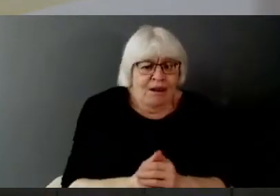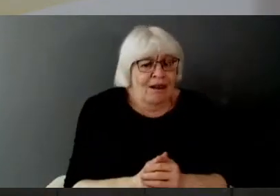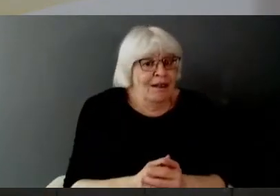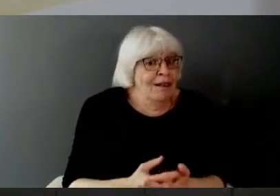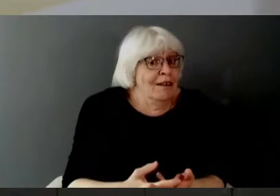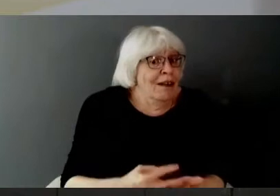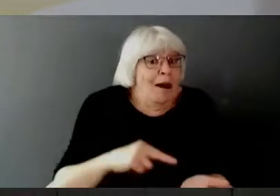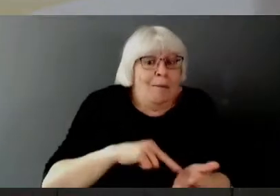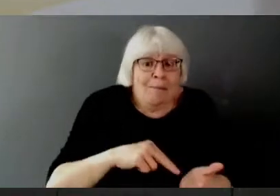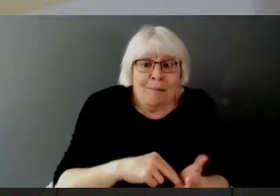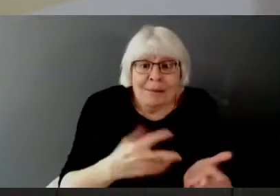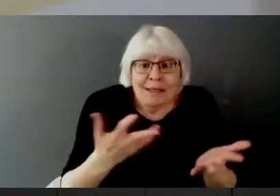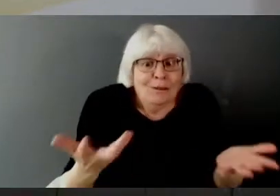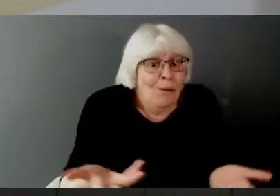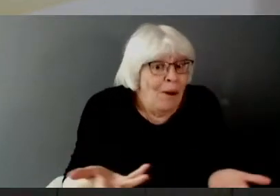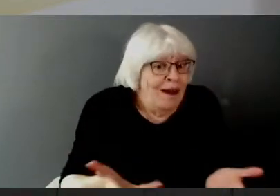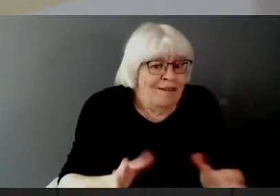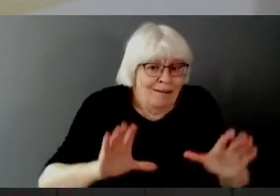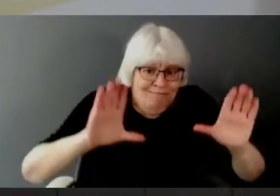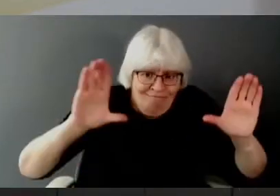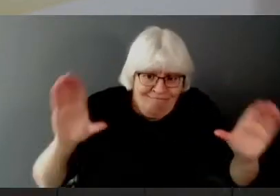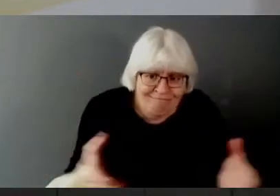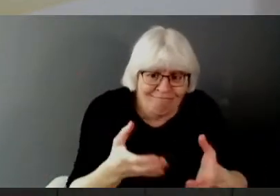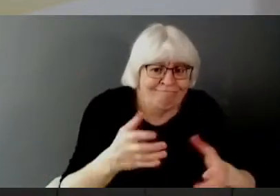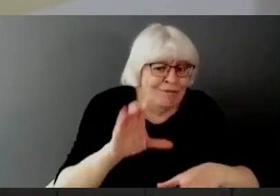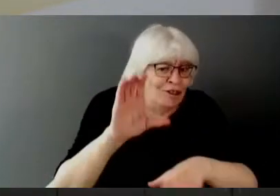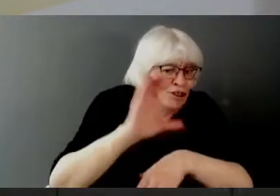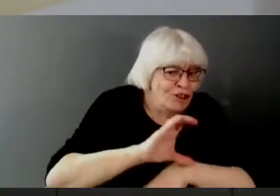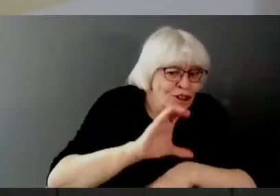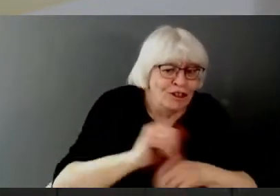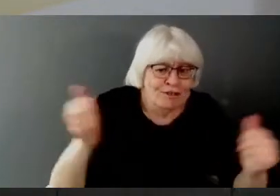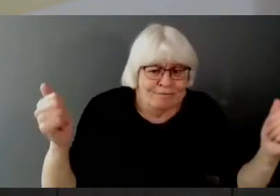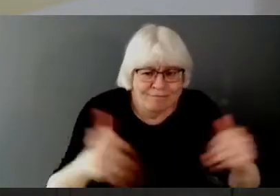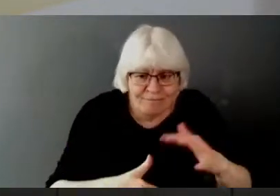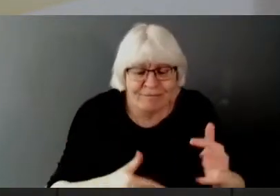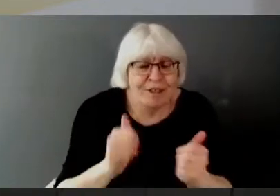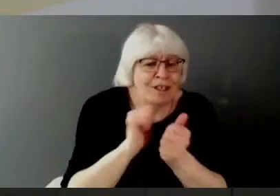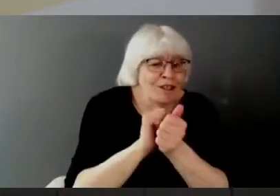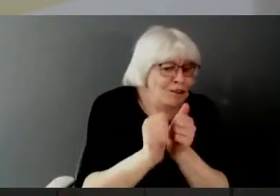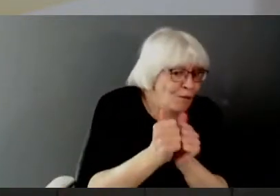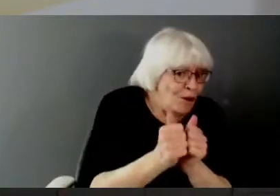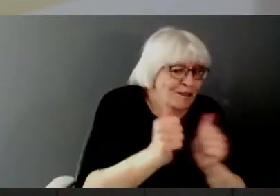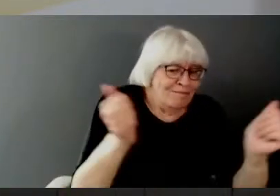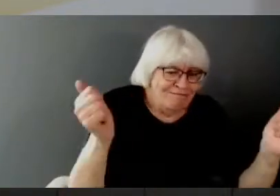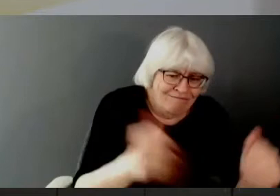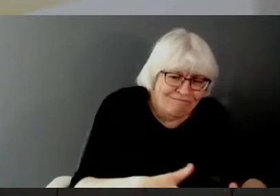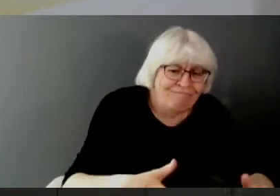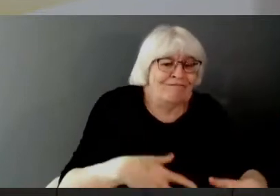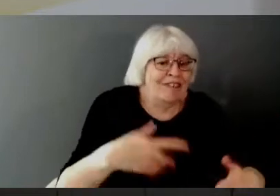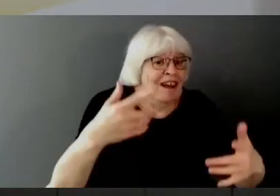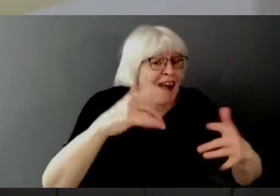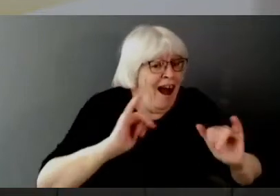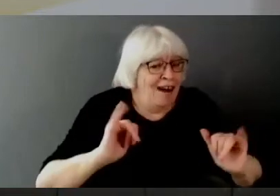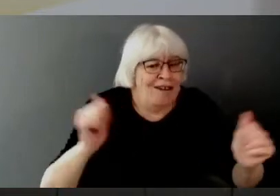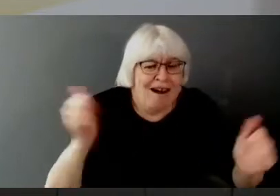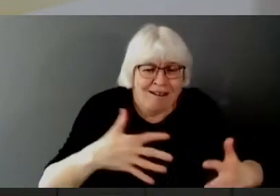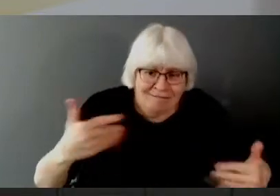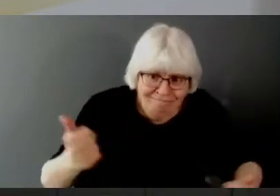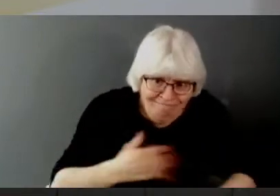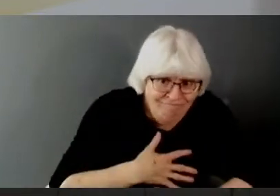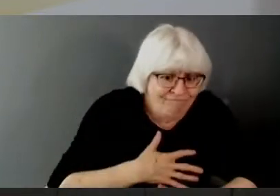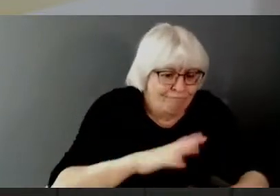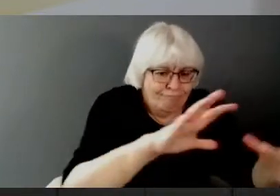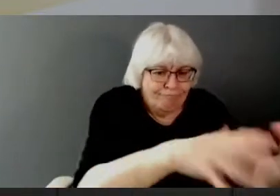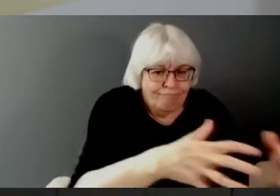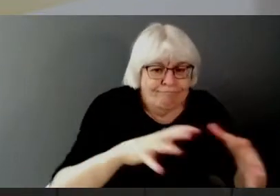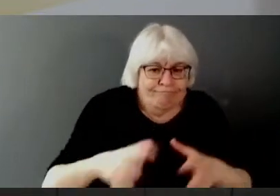at faith gatherings, sporting gatherings, and entertainment, for instance. We're very conscious, too, that so